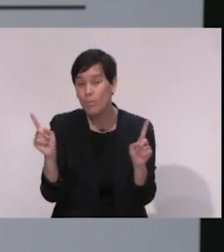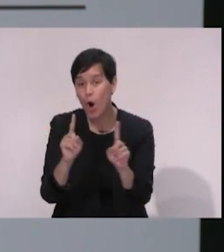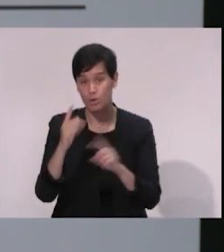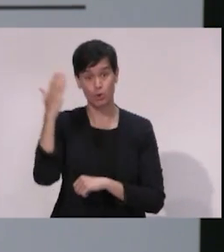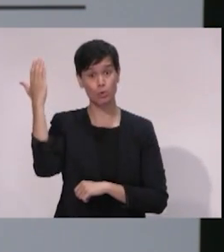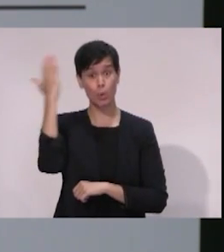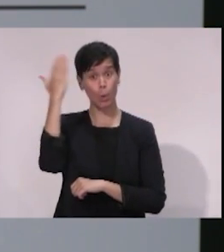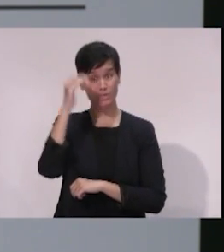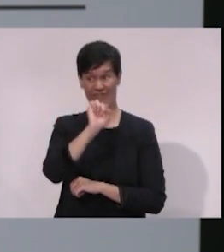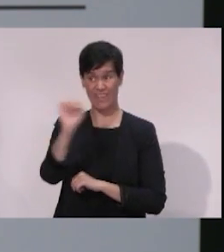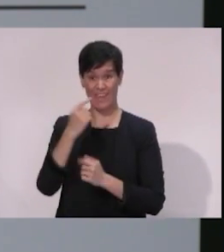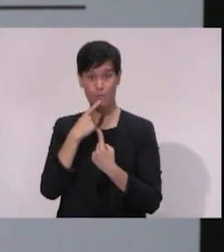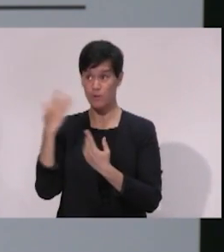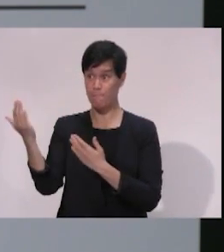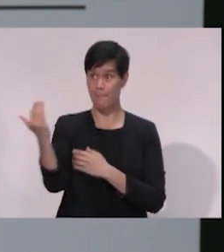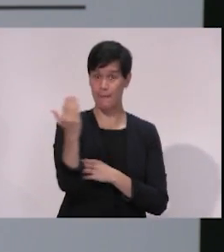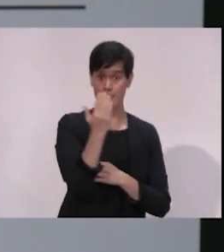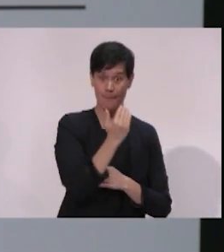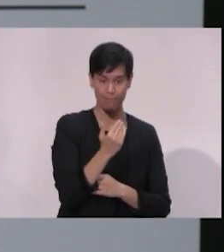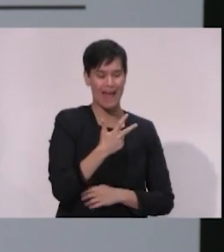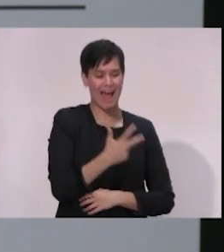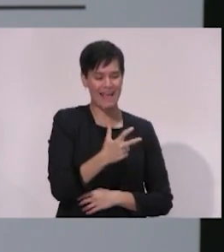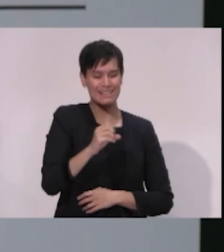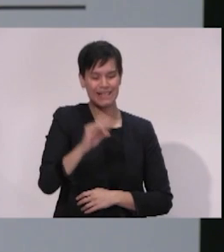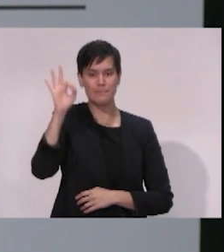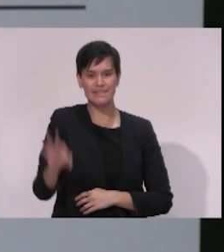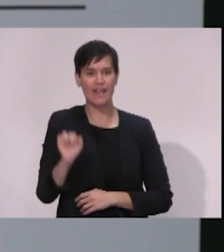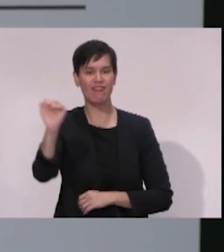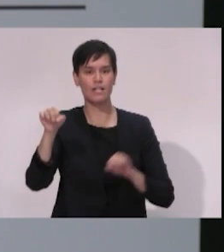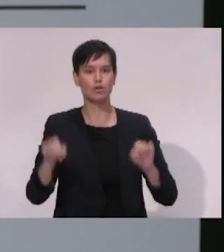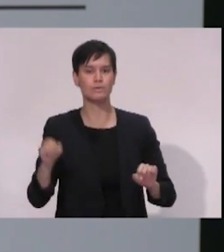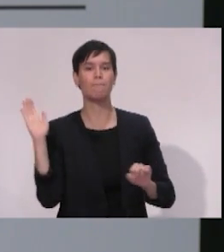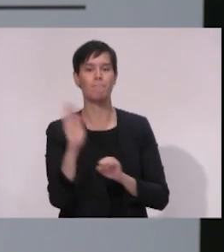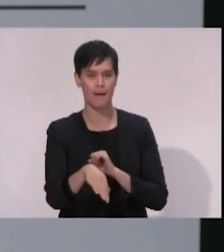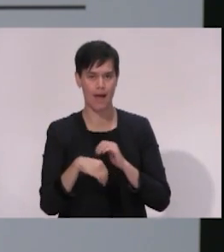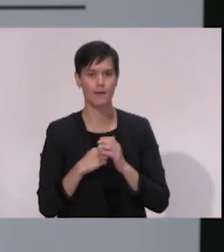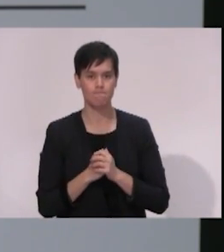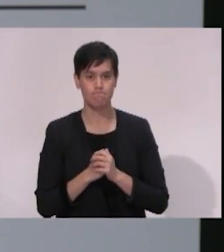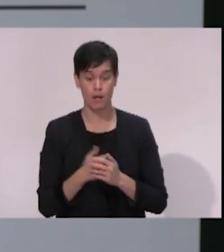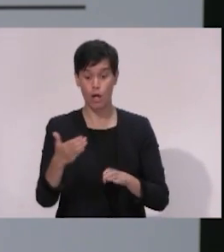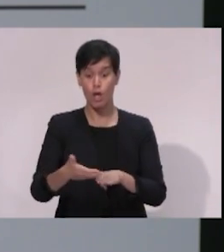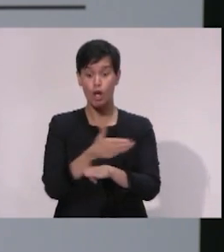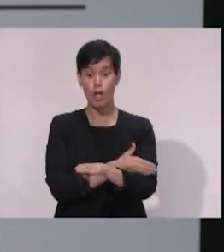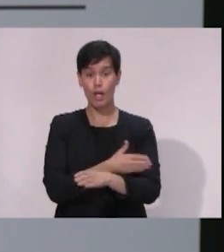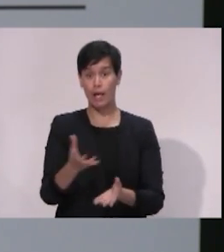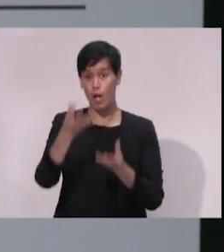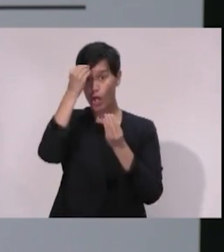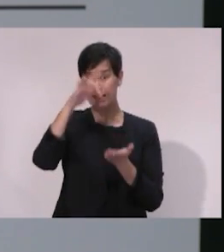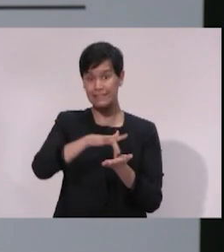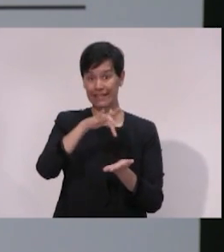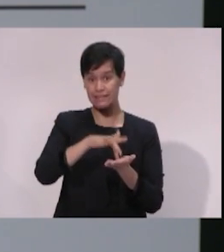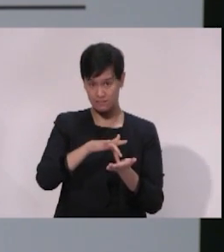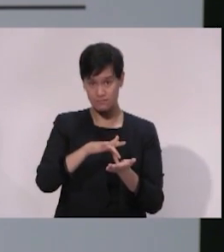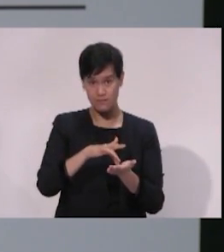completed the survey of 80%. For early learning services, we had 36,780 children reported